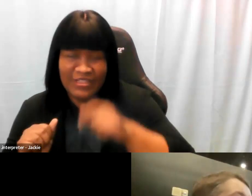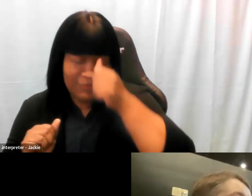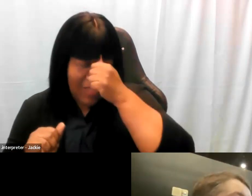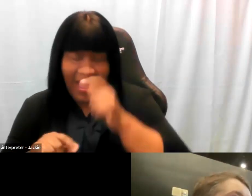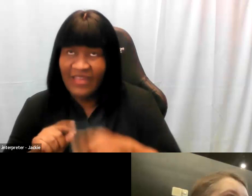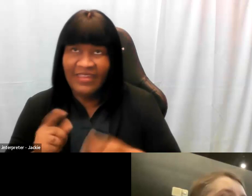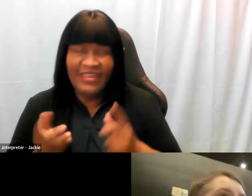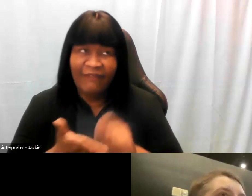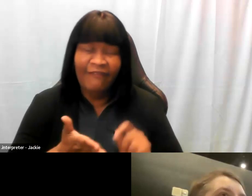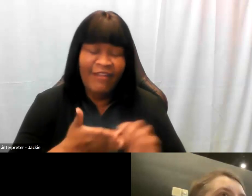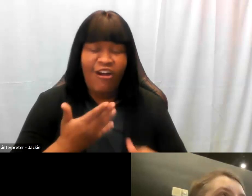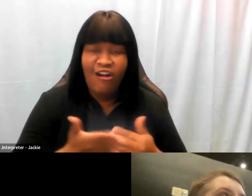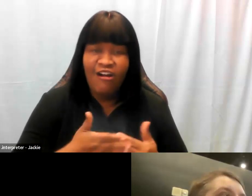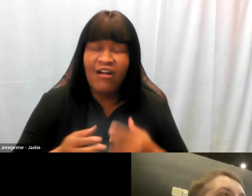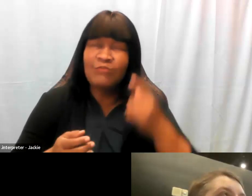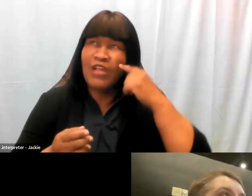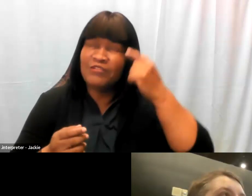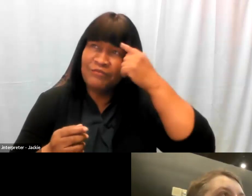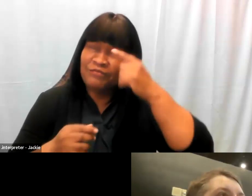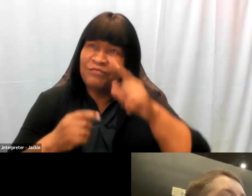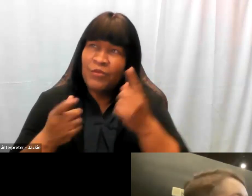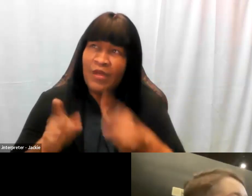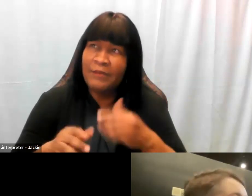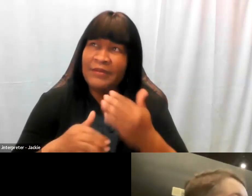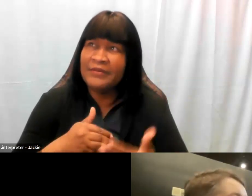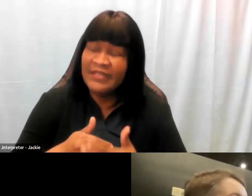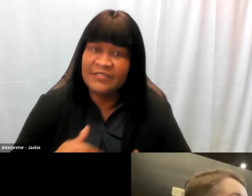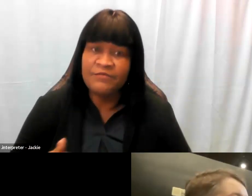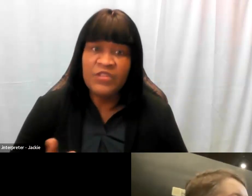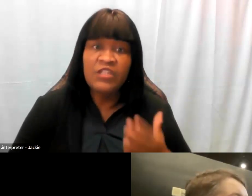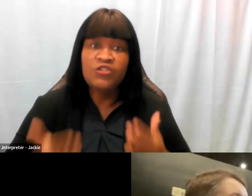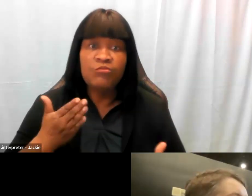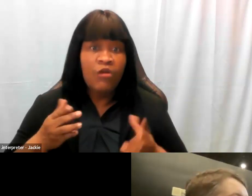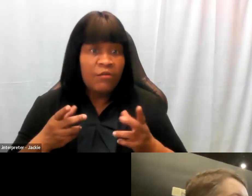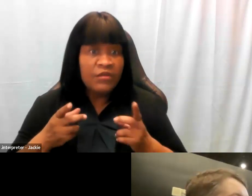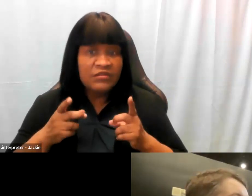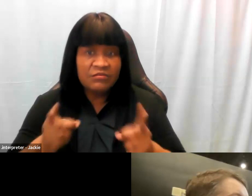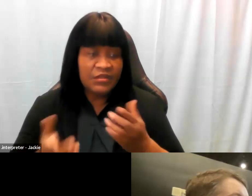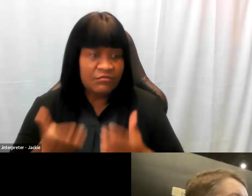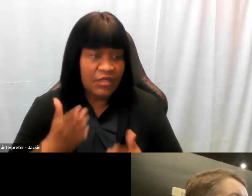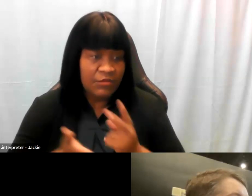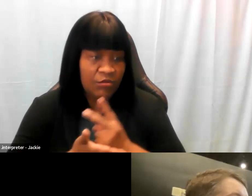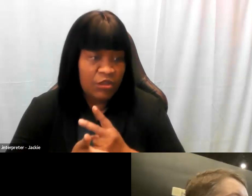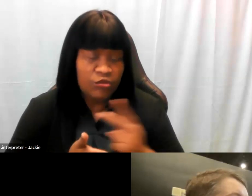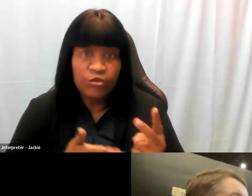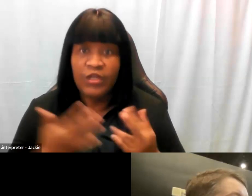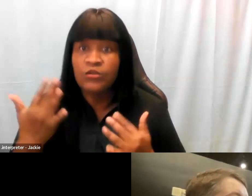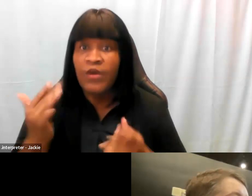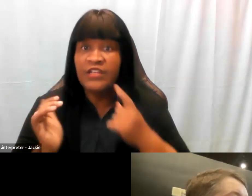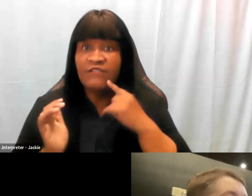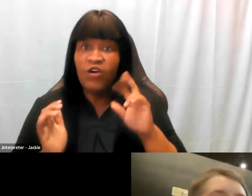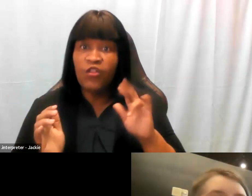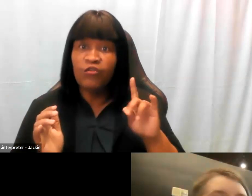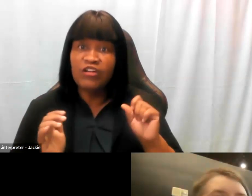this. So from there, you were told, we probably spent, 2 weeks maybe waiting for the records to get